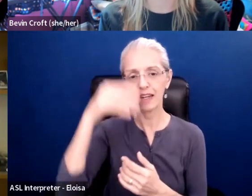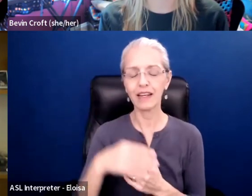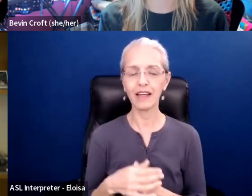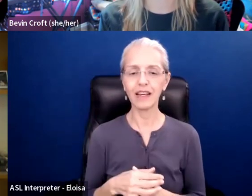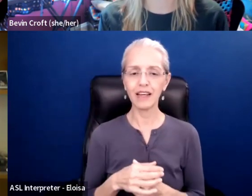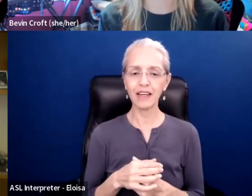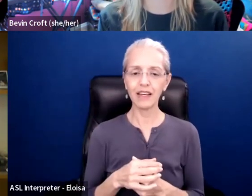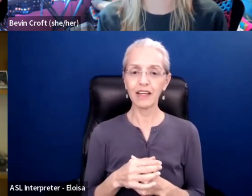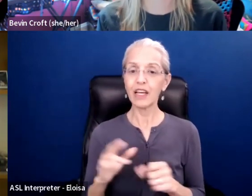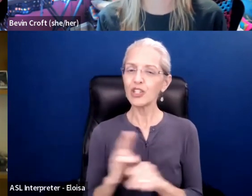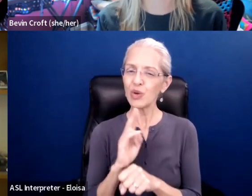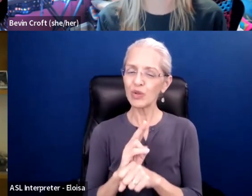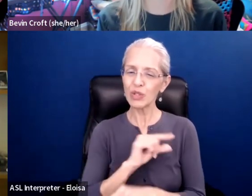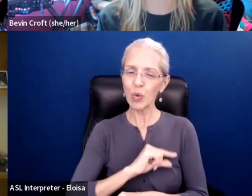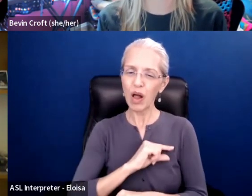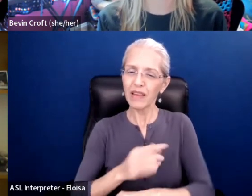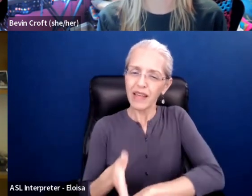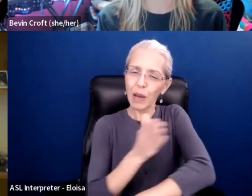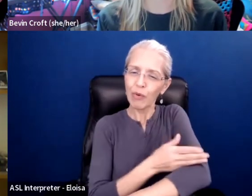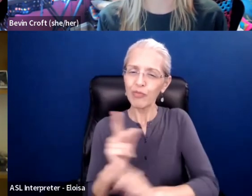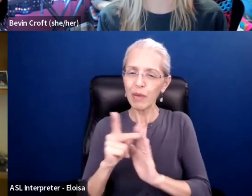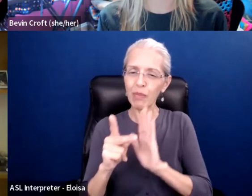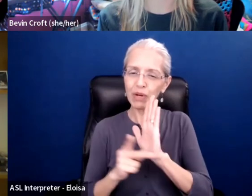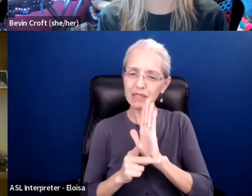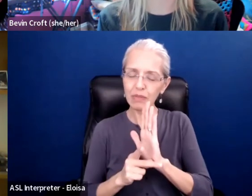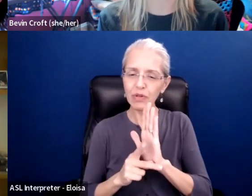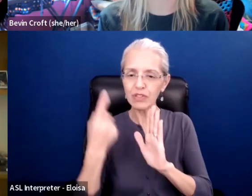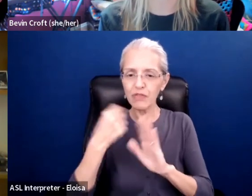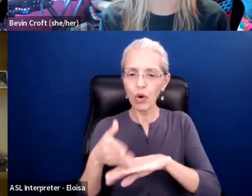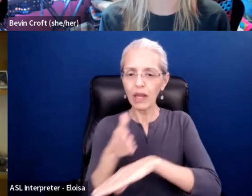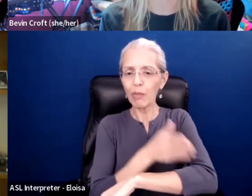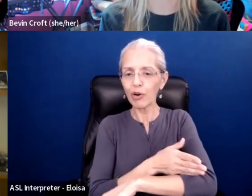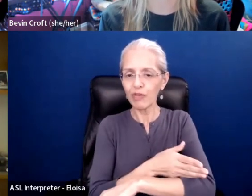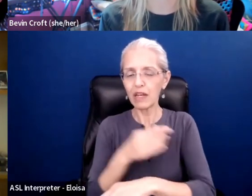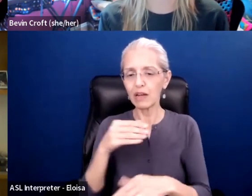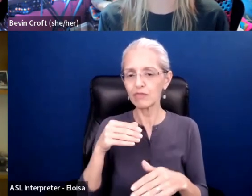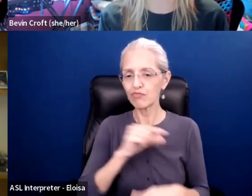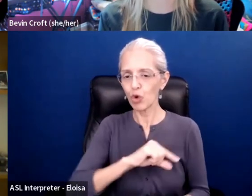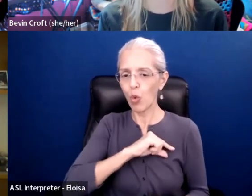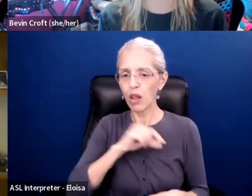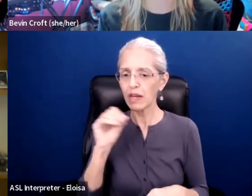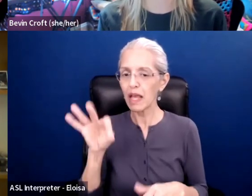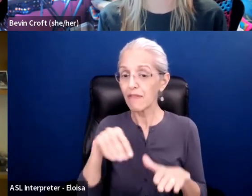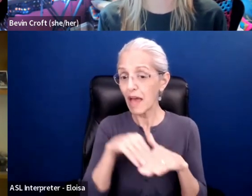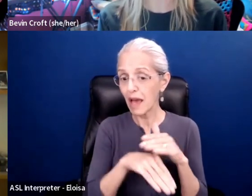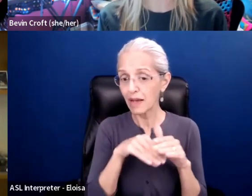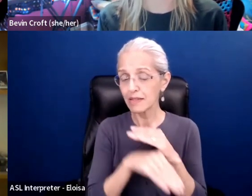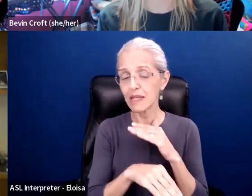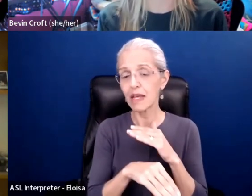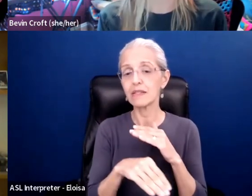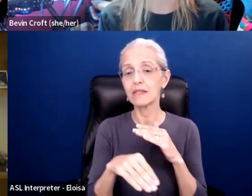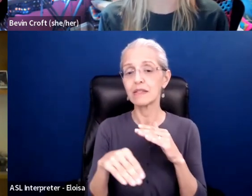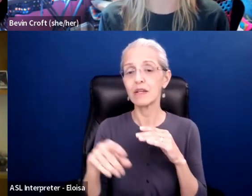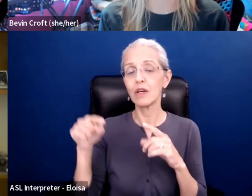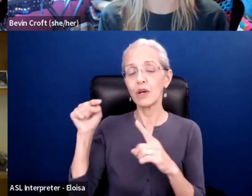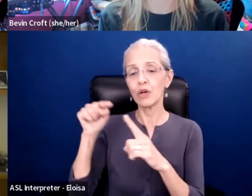and to use quality improvement principles to improve the quality access and access to